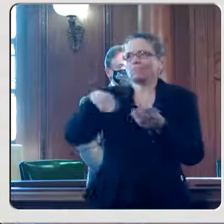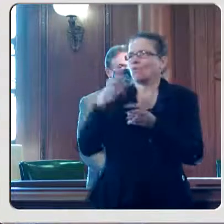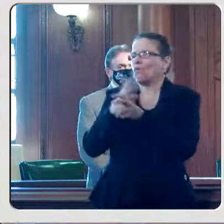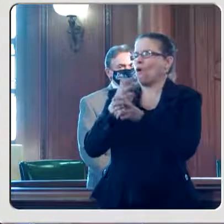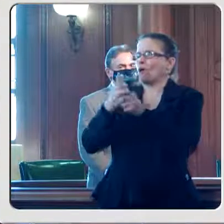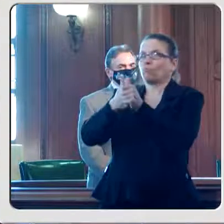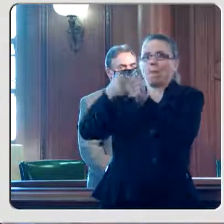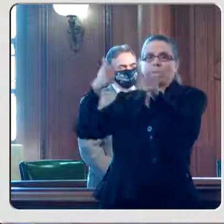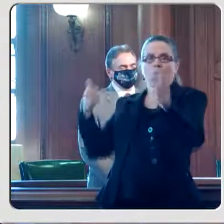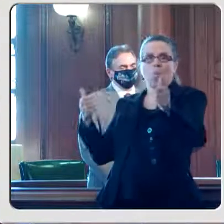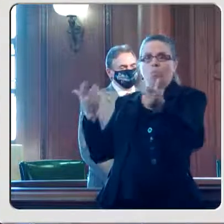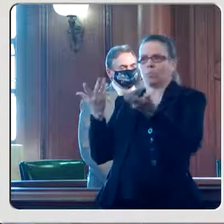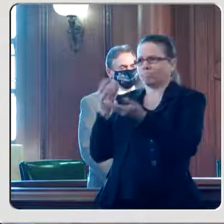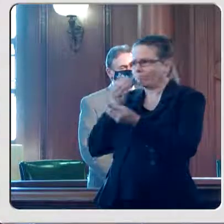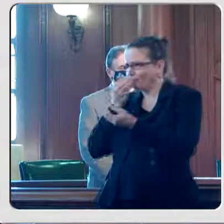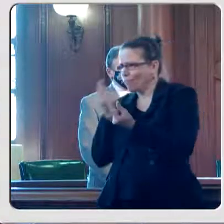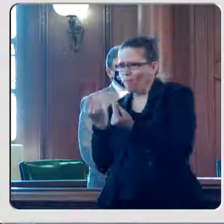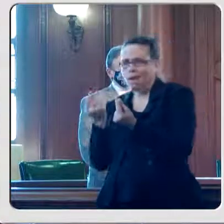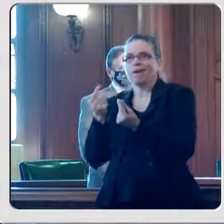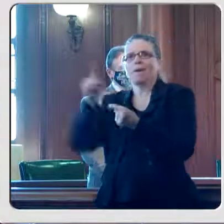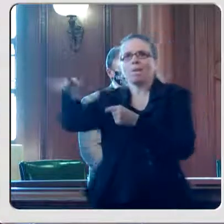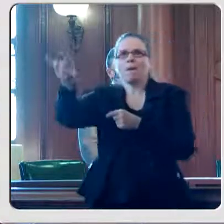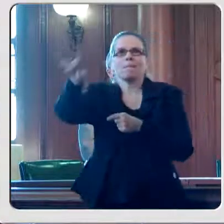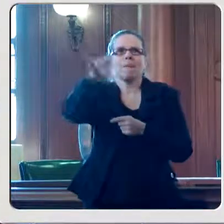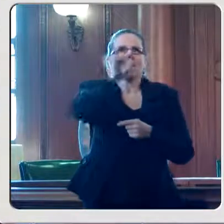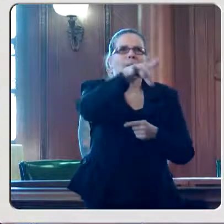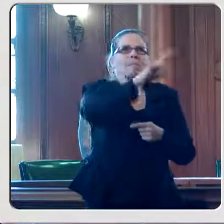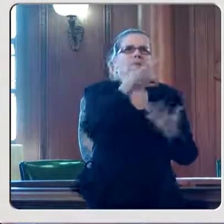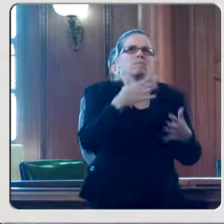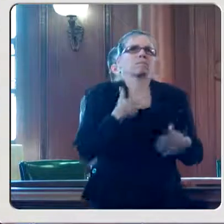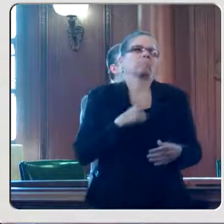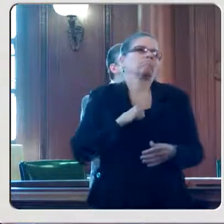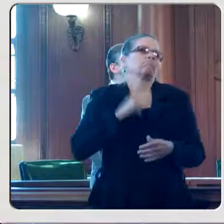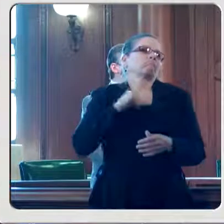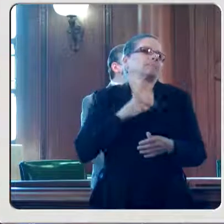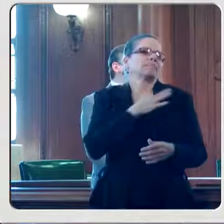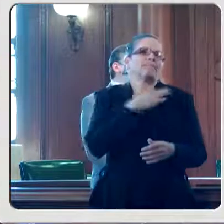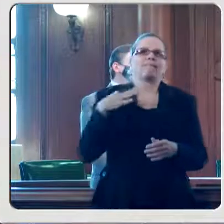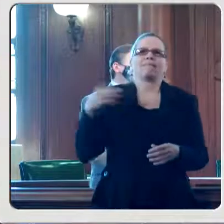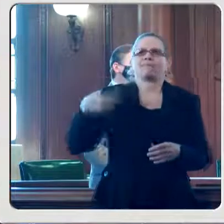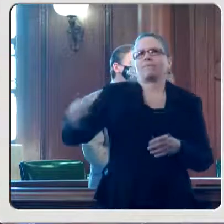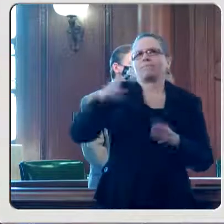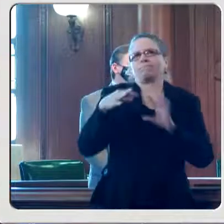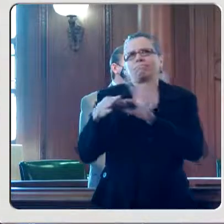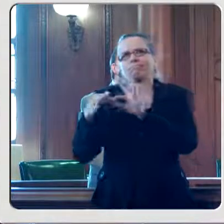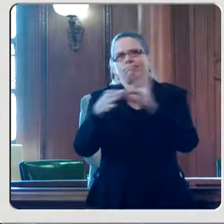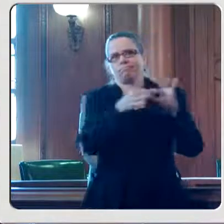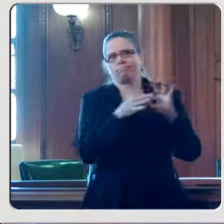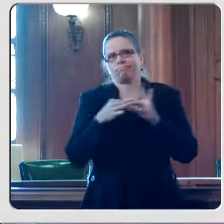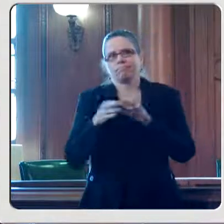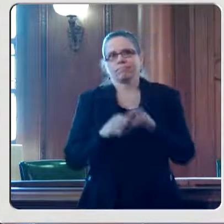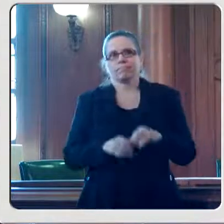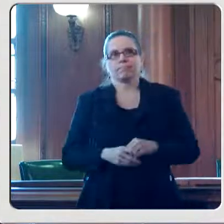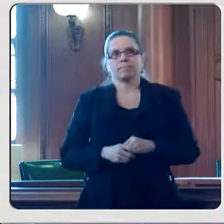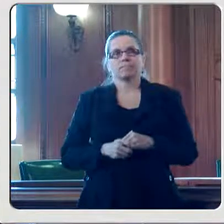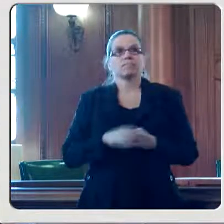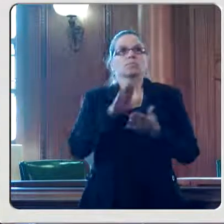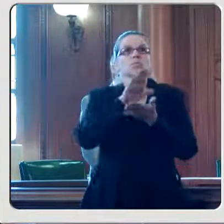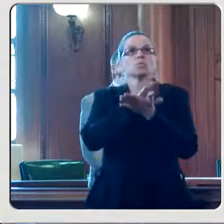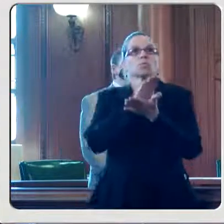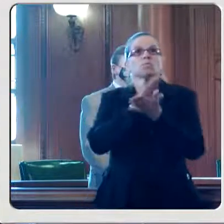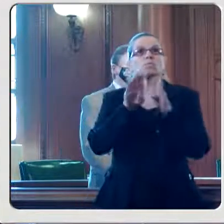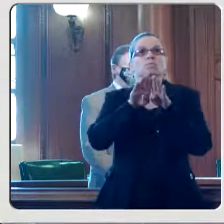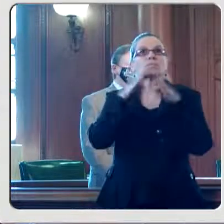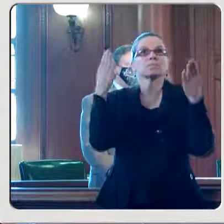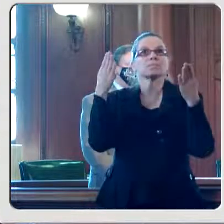families. So I'm really proud of our staff. Talking about attempting to reopen schools, you know, this spring